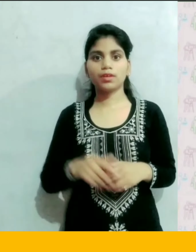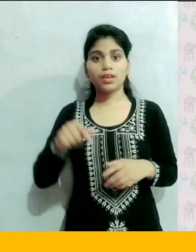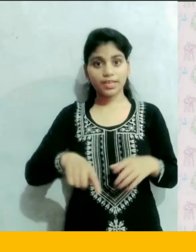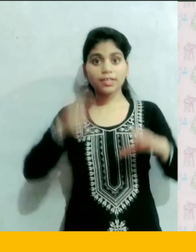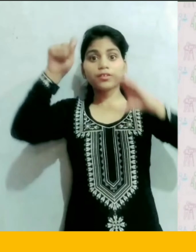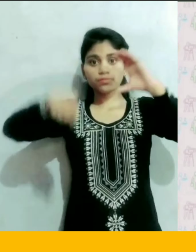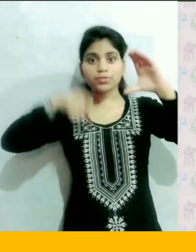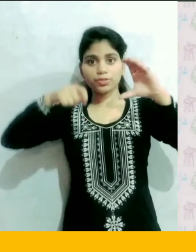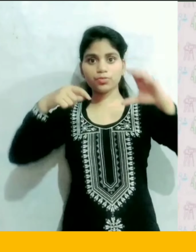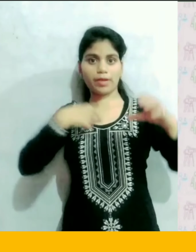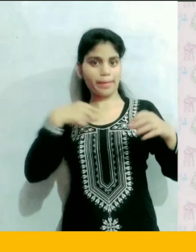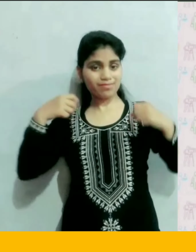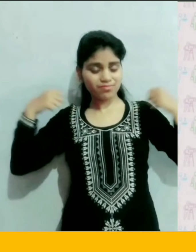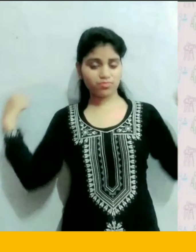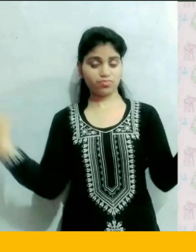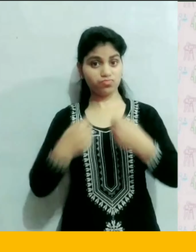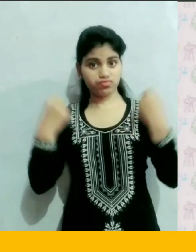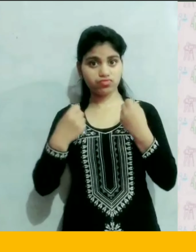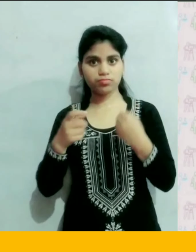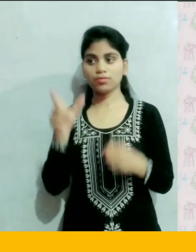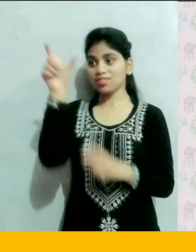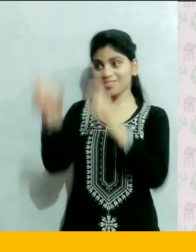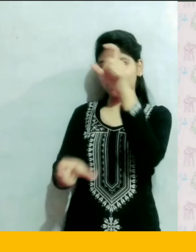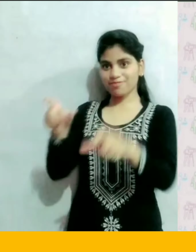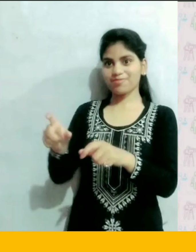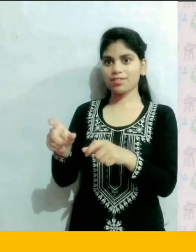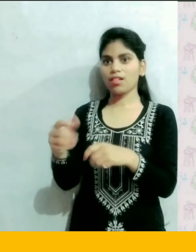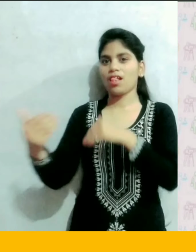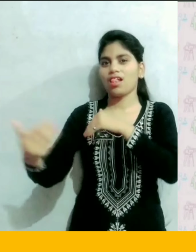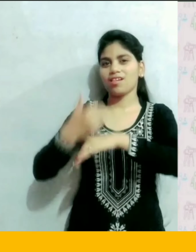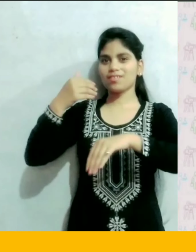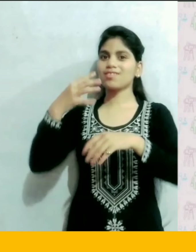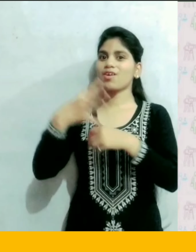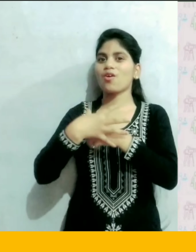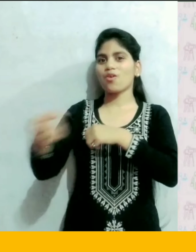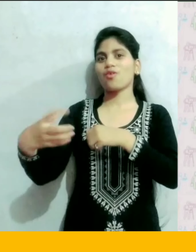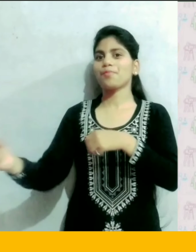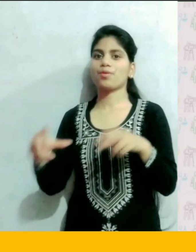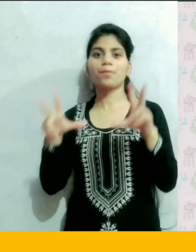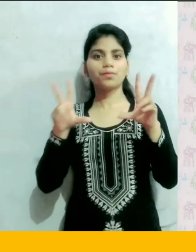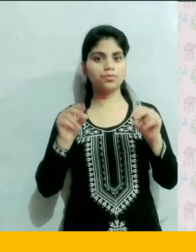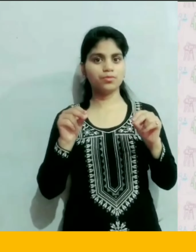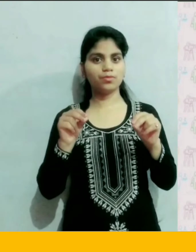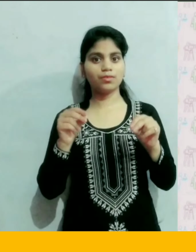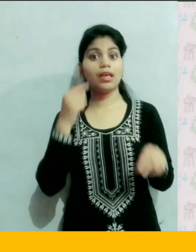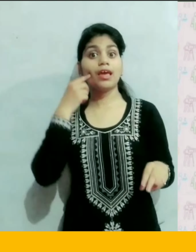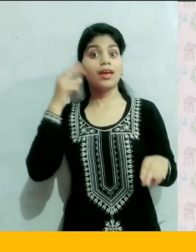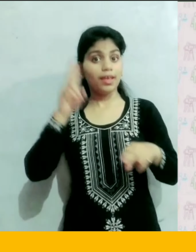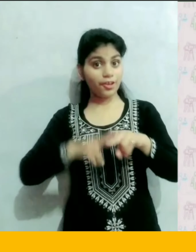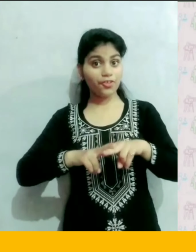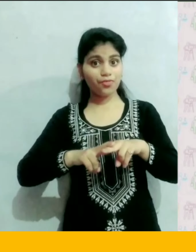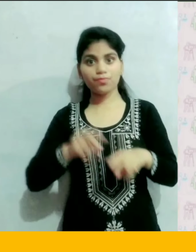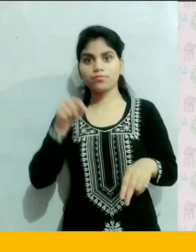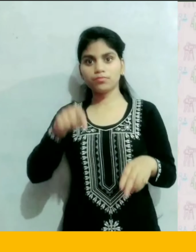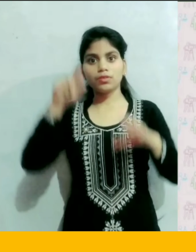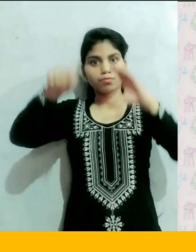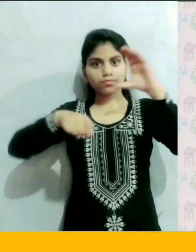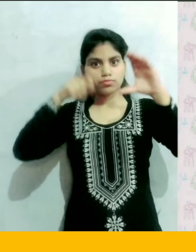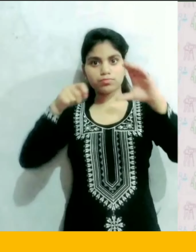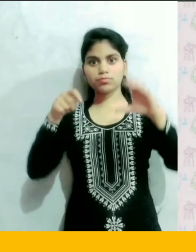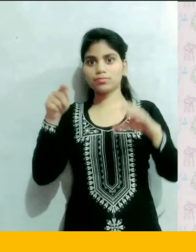Disclaimer: efforts have been made to not to infringe with any copyright. If so, it may